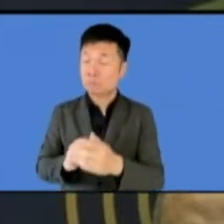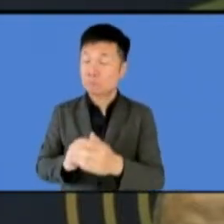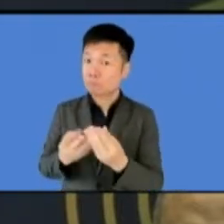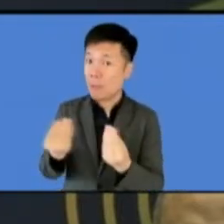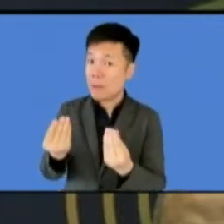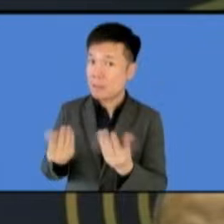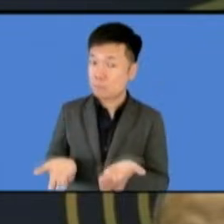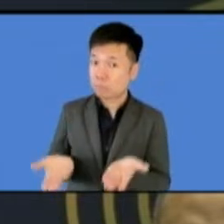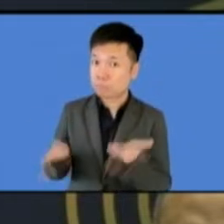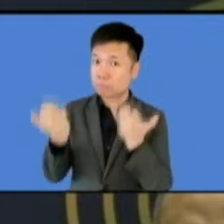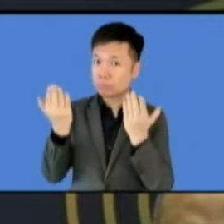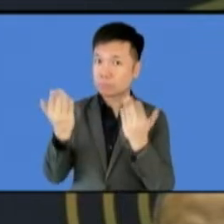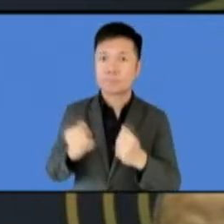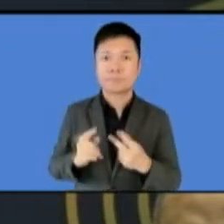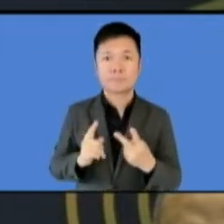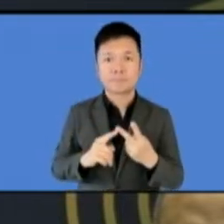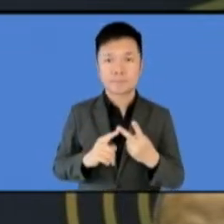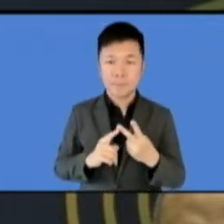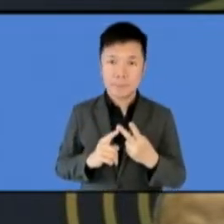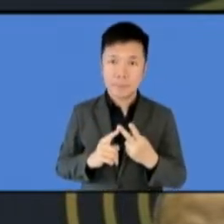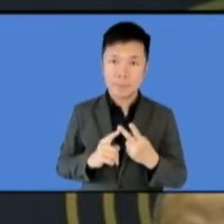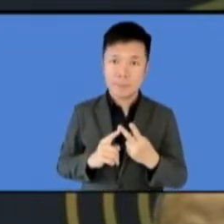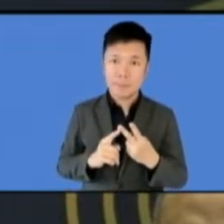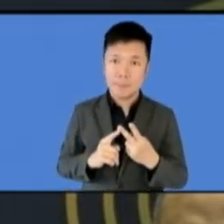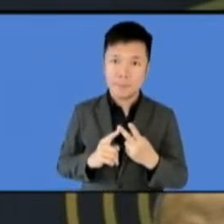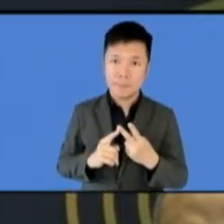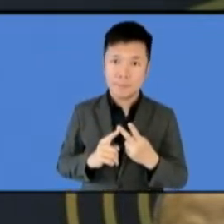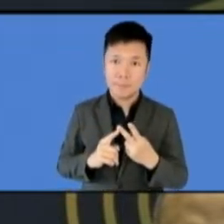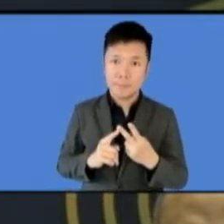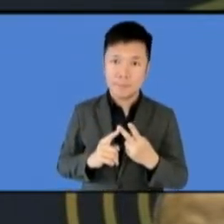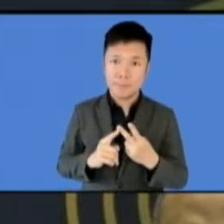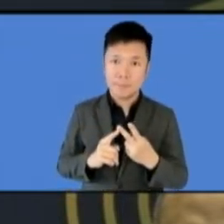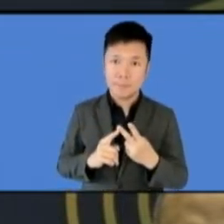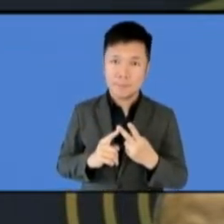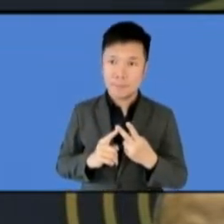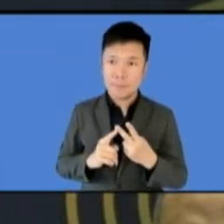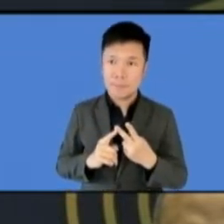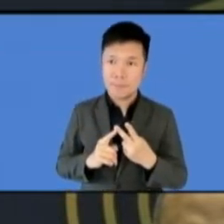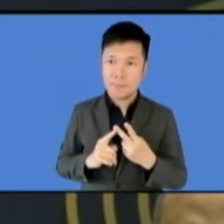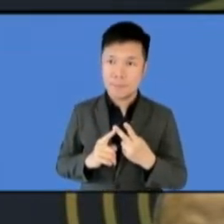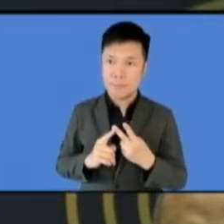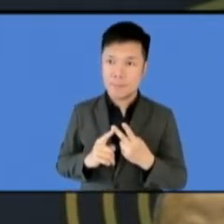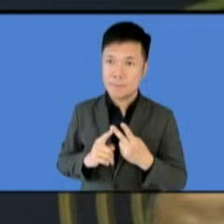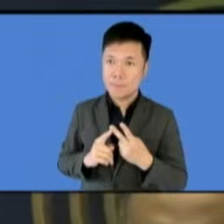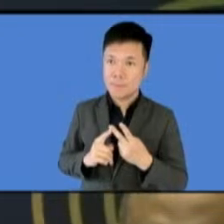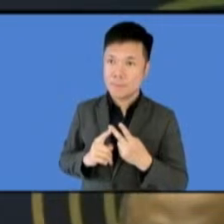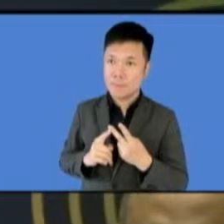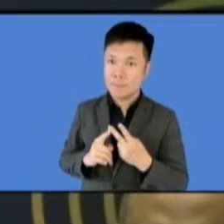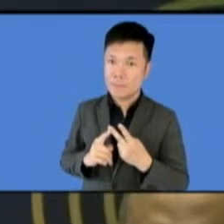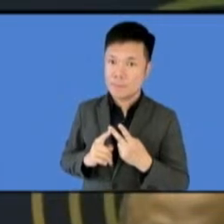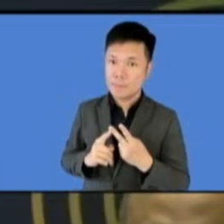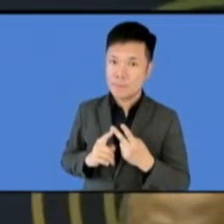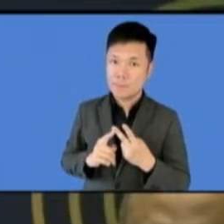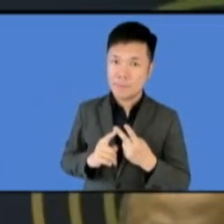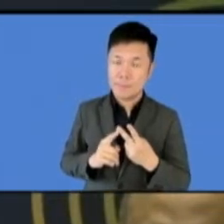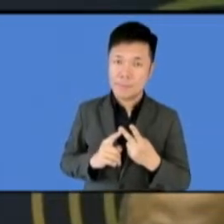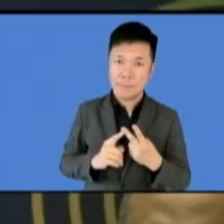some, it also has a bigger, you can all see the